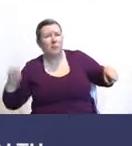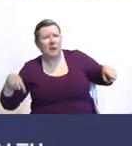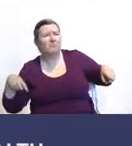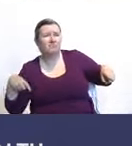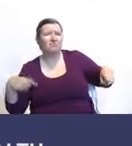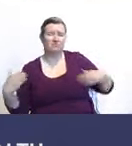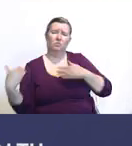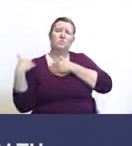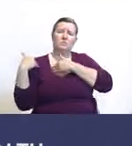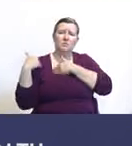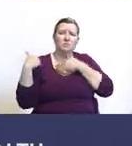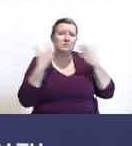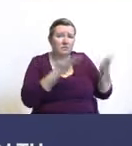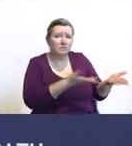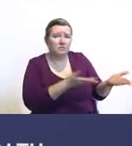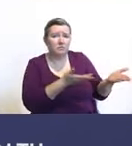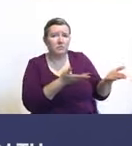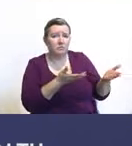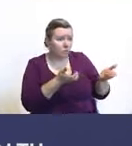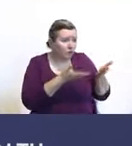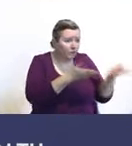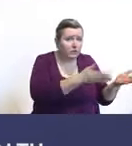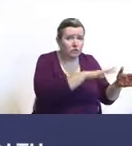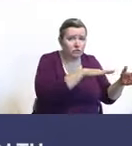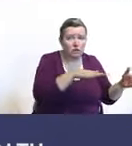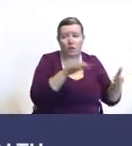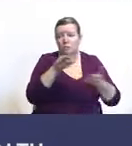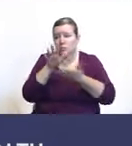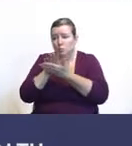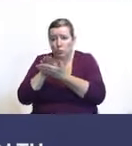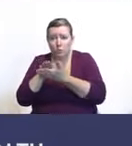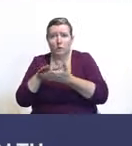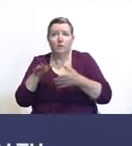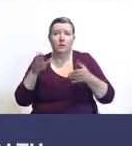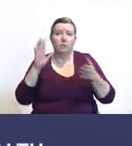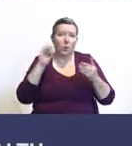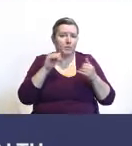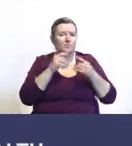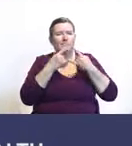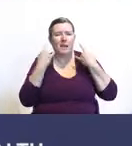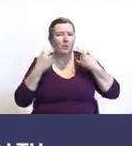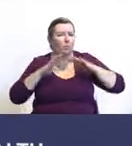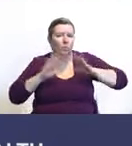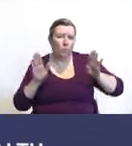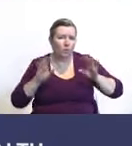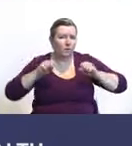our precious kids in schools without these on, obviously that is the